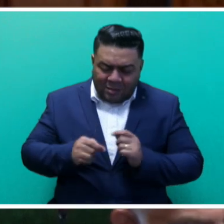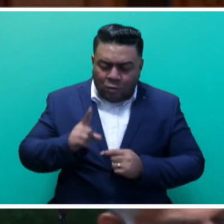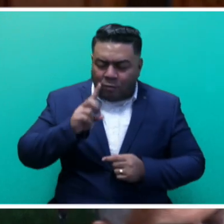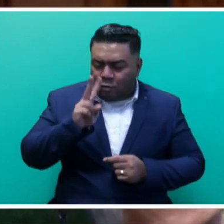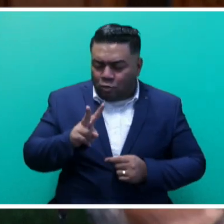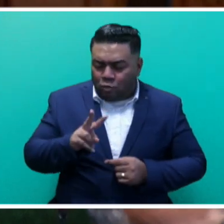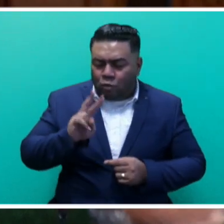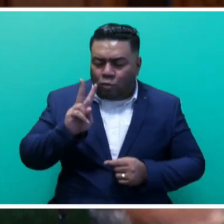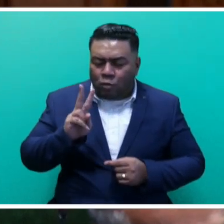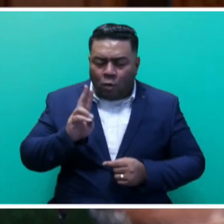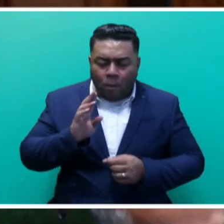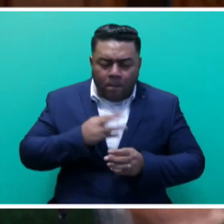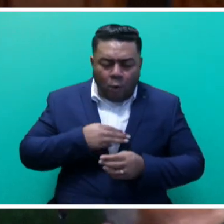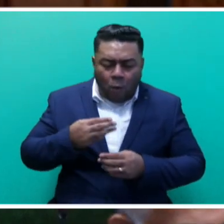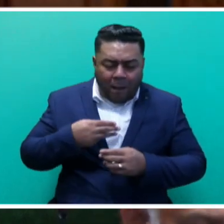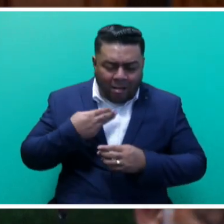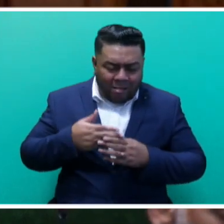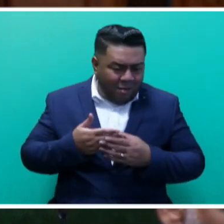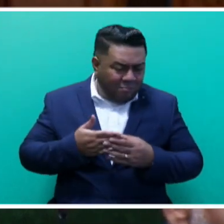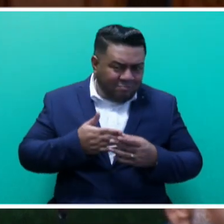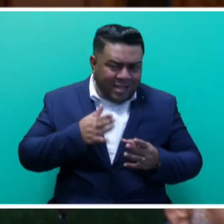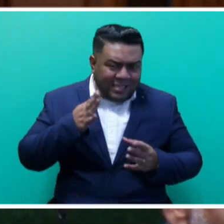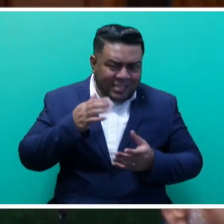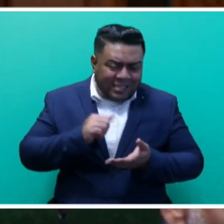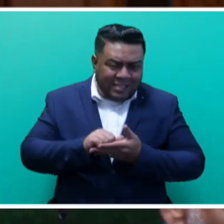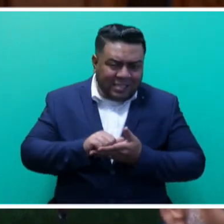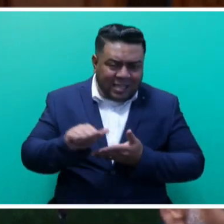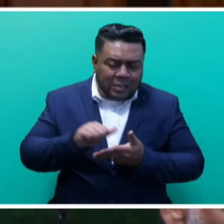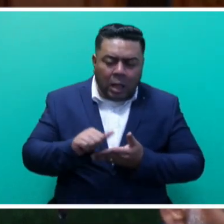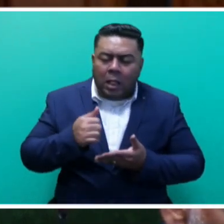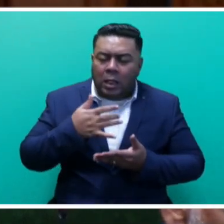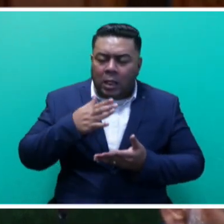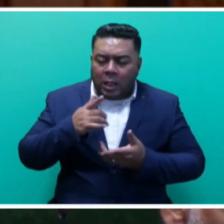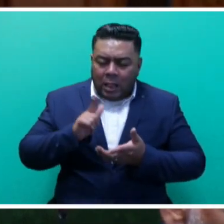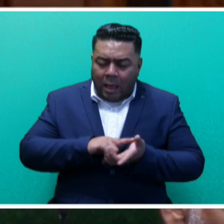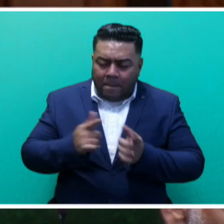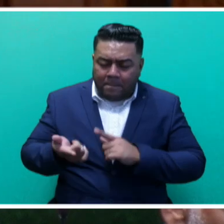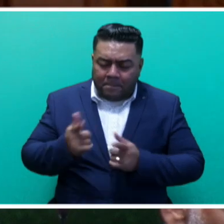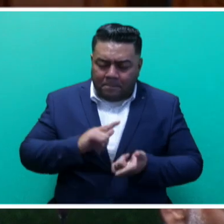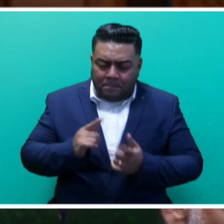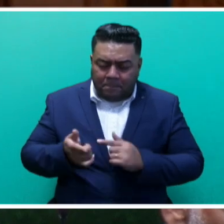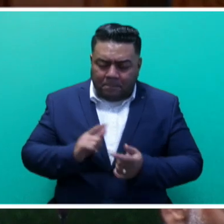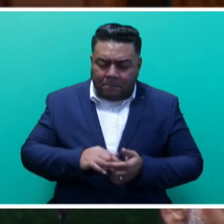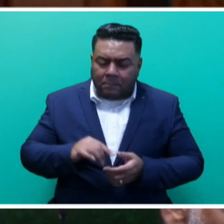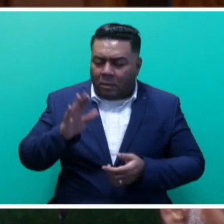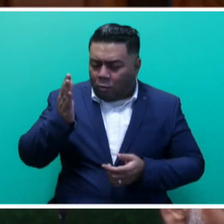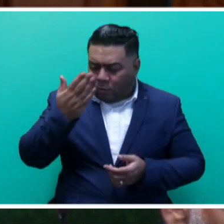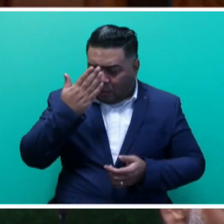slab by the Indian government. And the